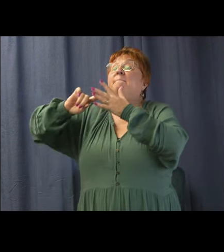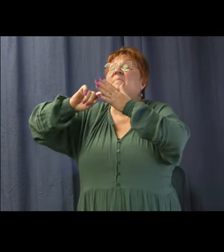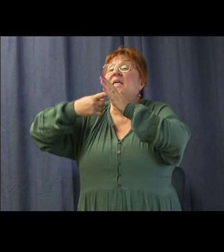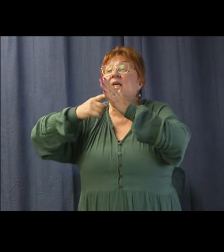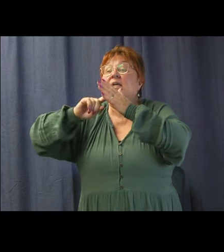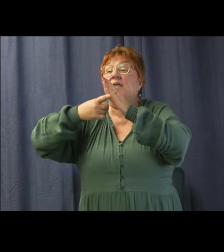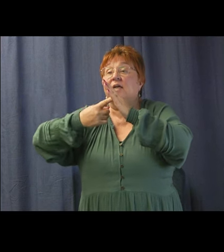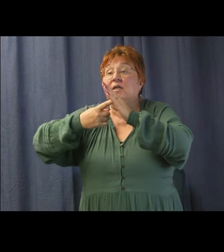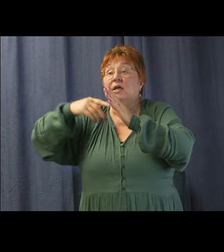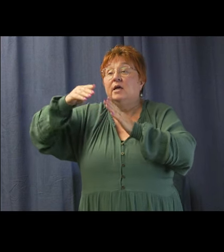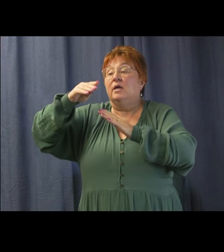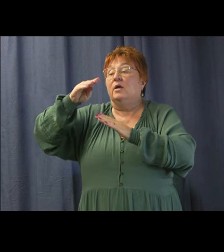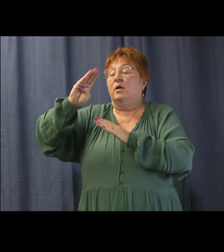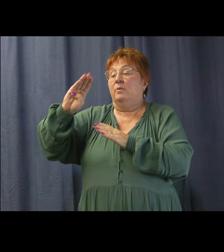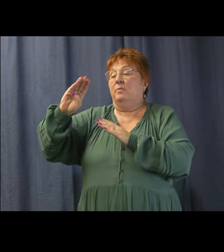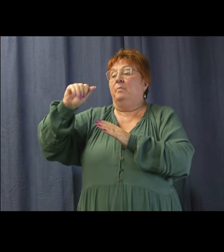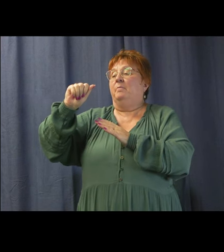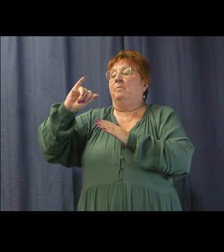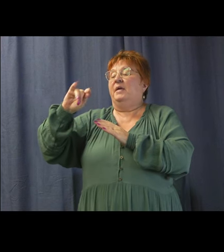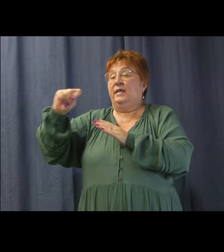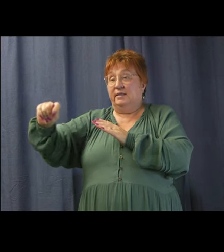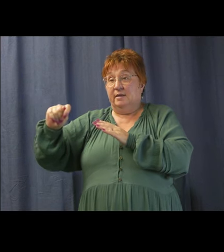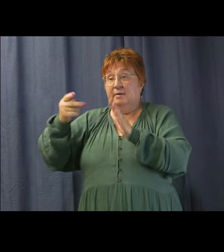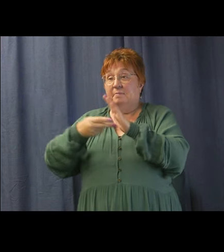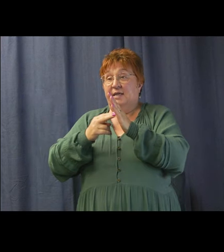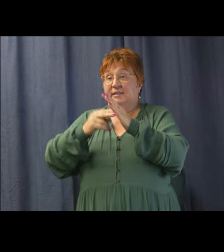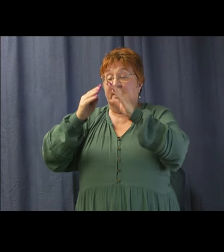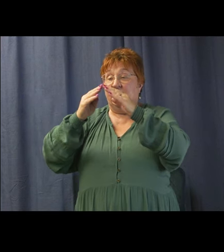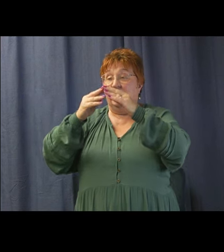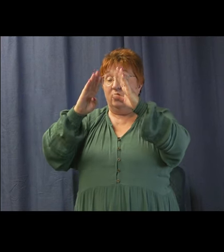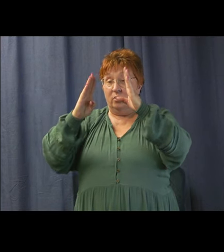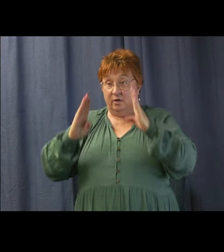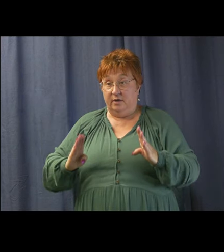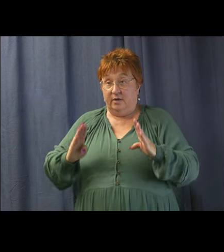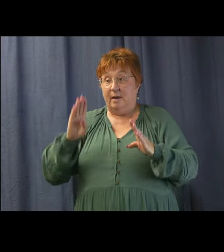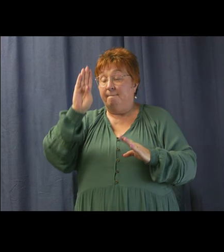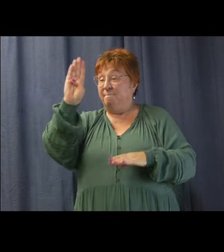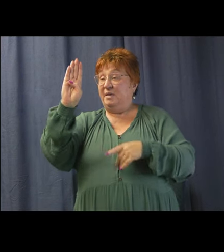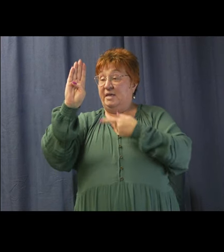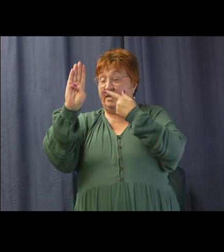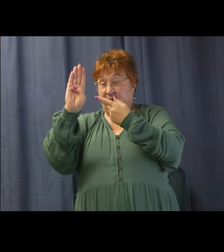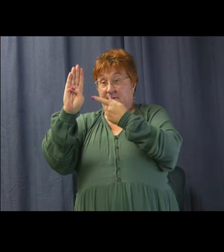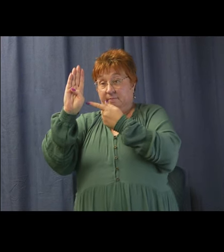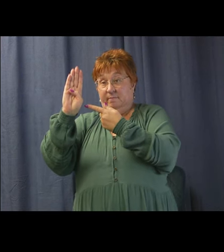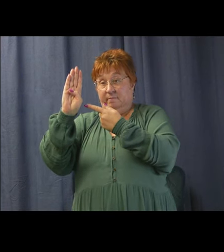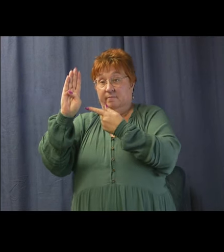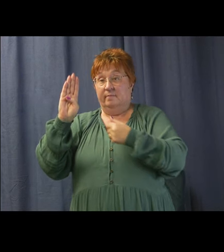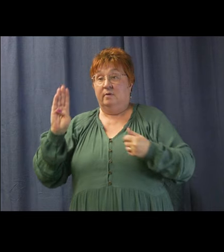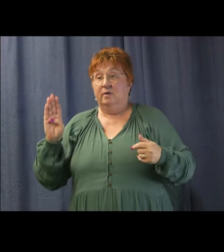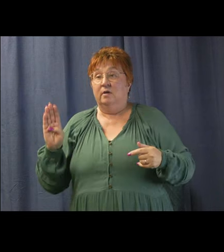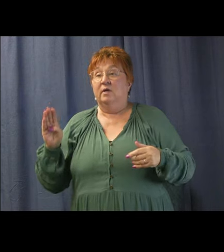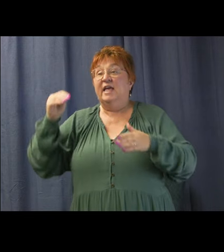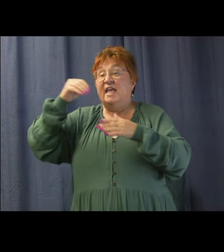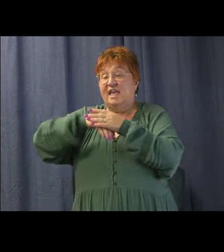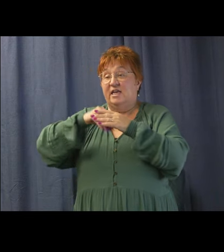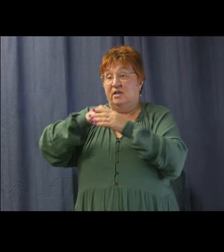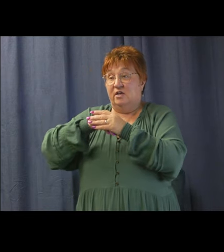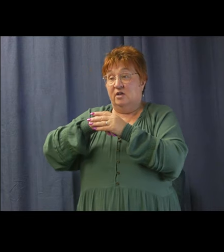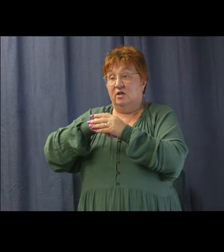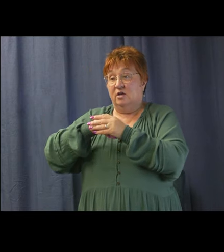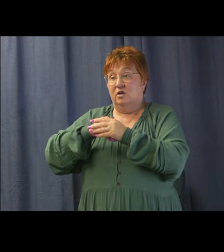know, is a house as a word and a picture. But the letter B or Beit at the beginning of a word means